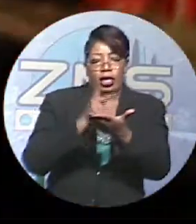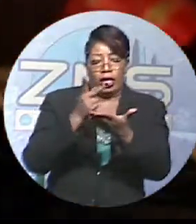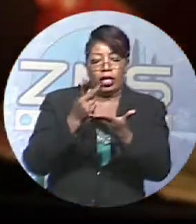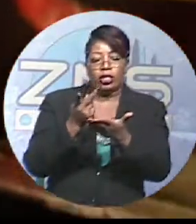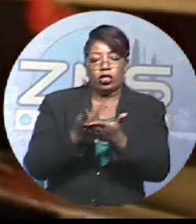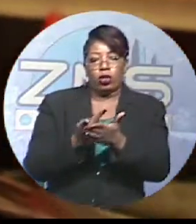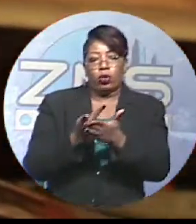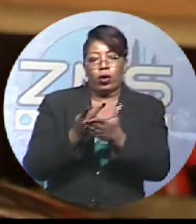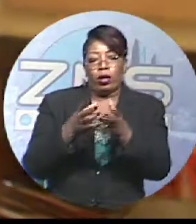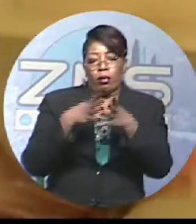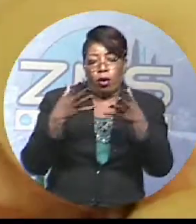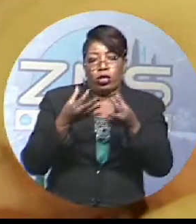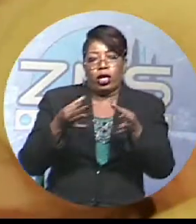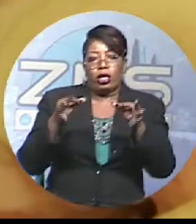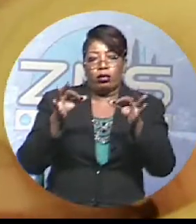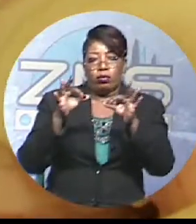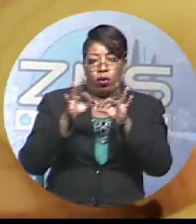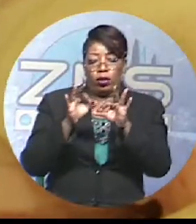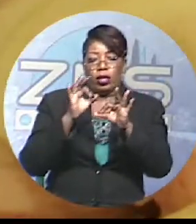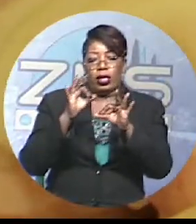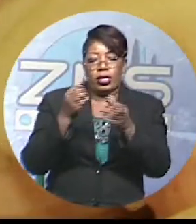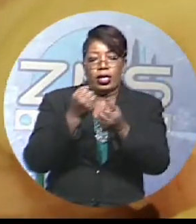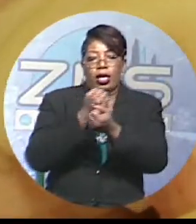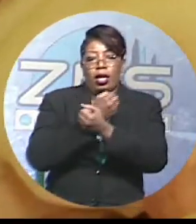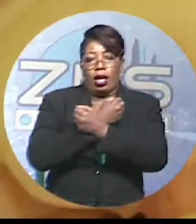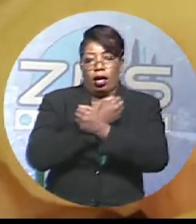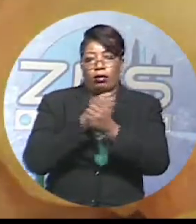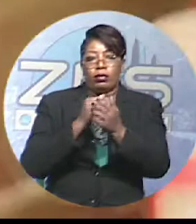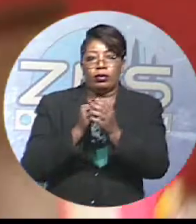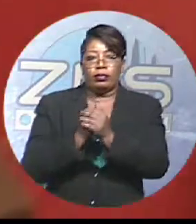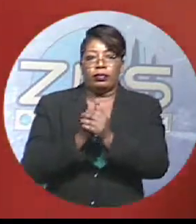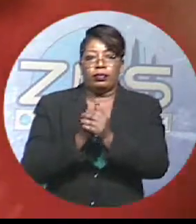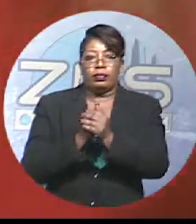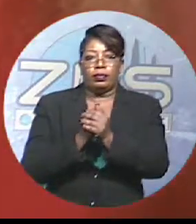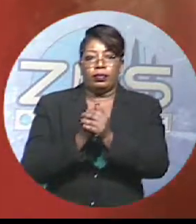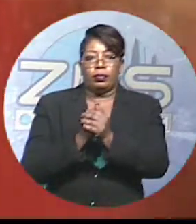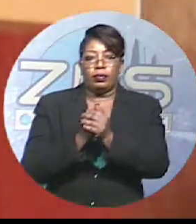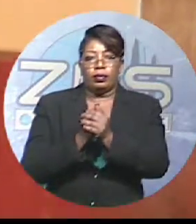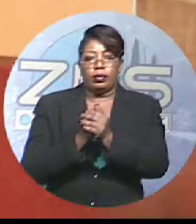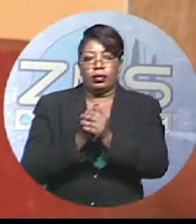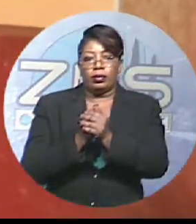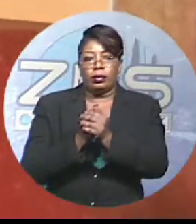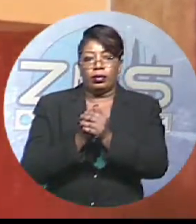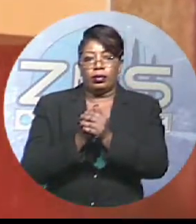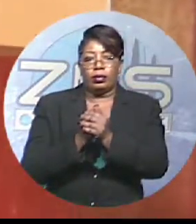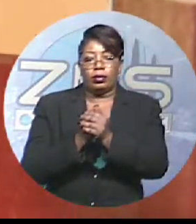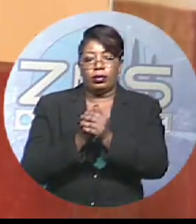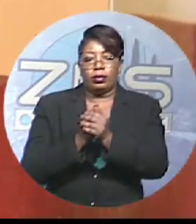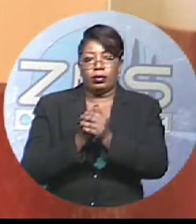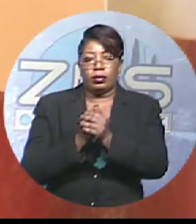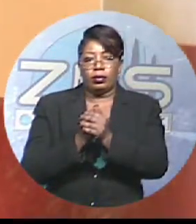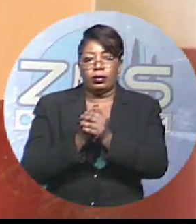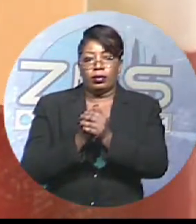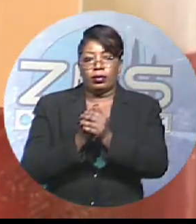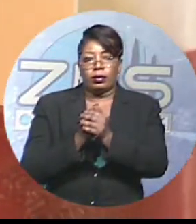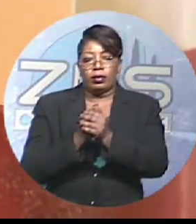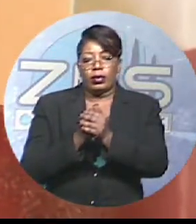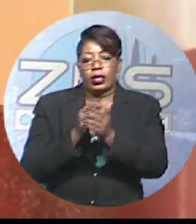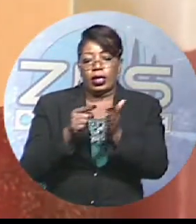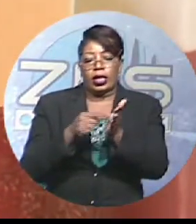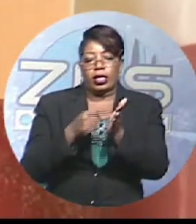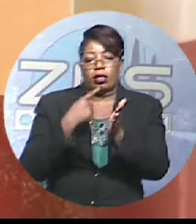the most important ingredient is love. We have to season up this chicken for them. This will be the best chicken